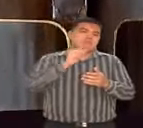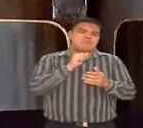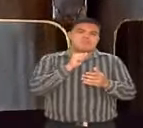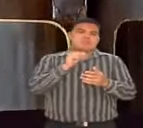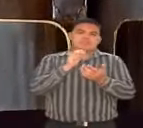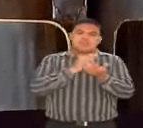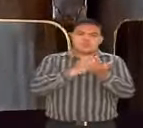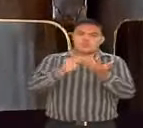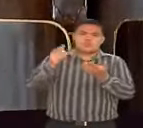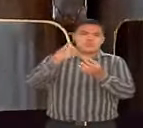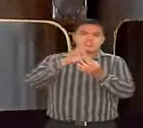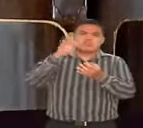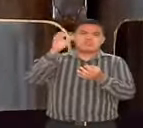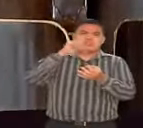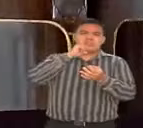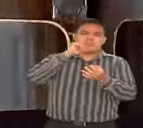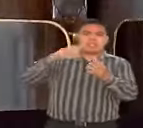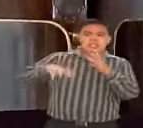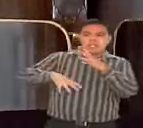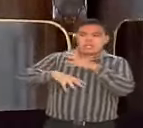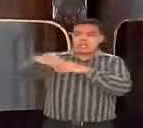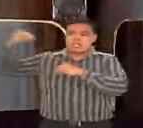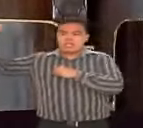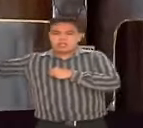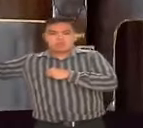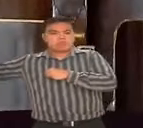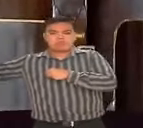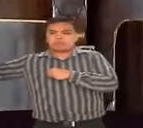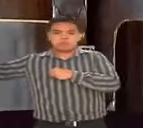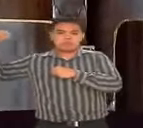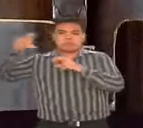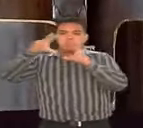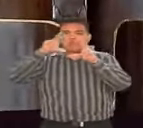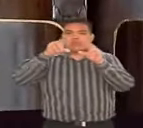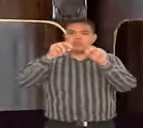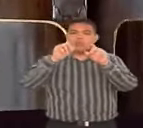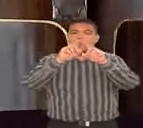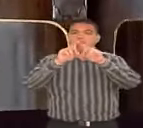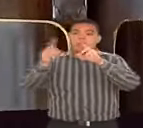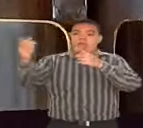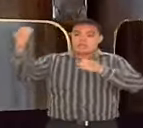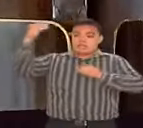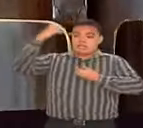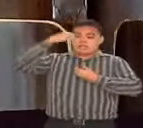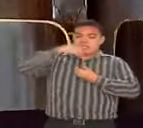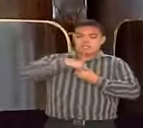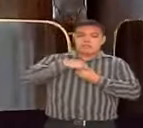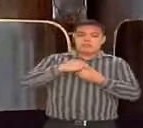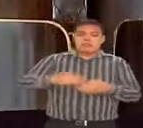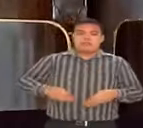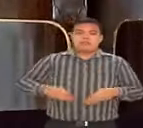Dili mo biya ang balang espiritu sa Kristohanon karun. Pero sa unang panahon, luwas